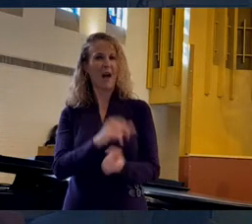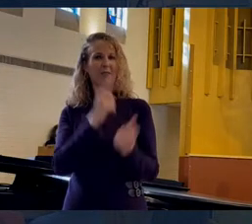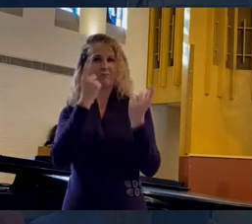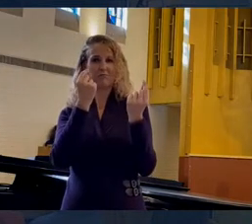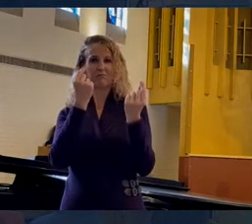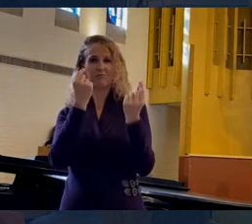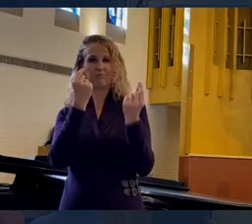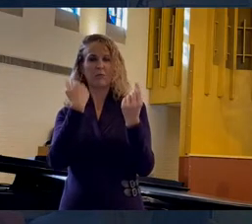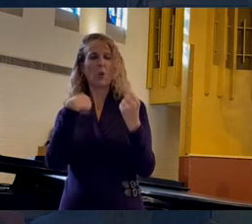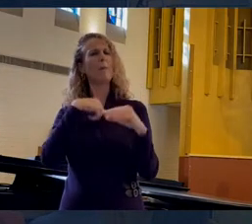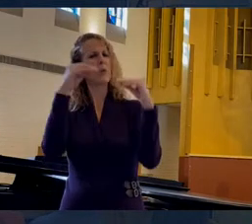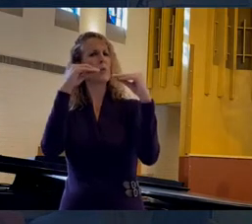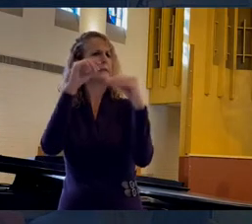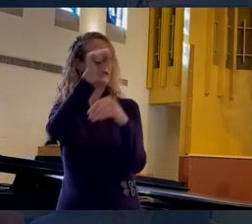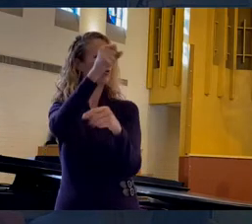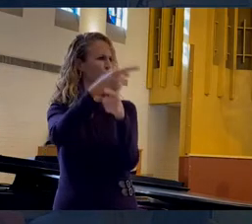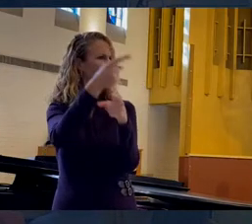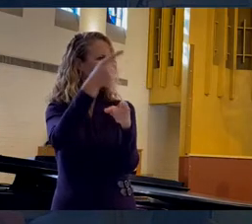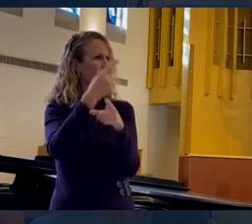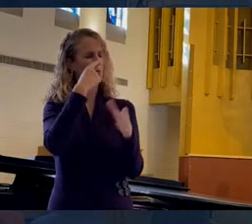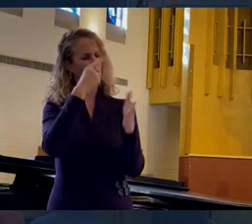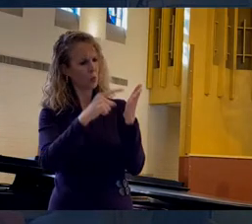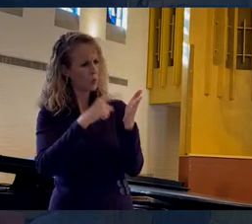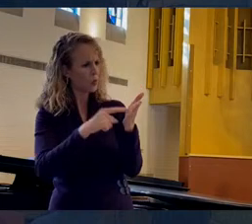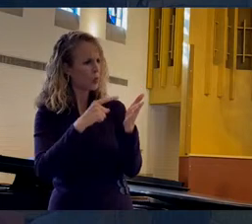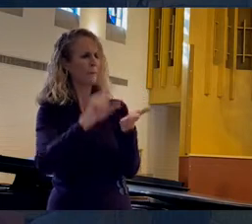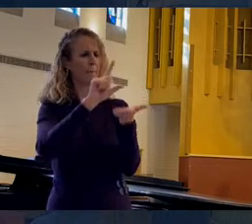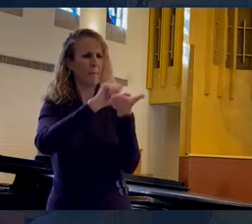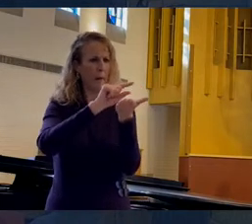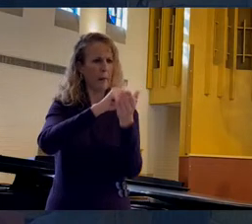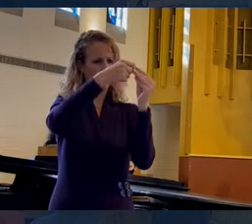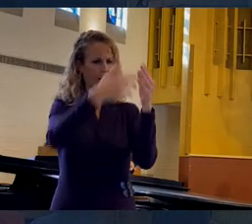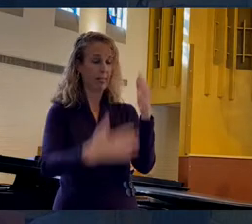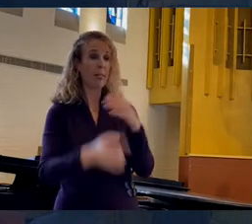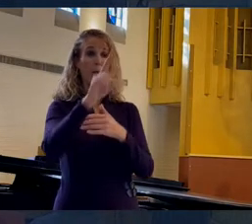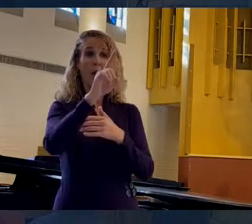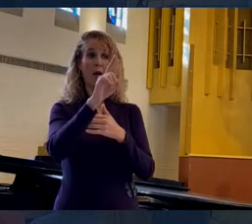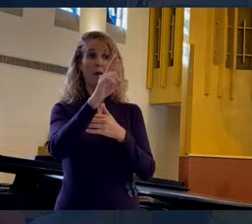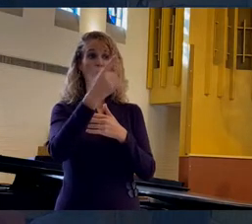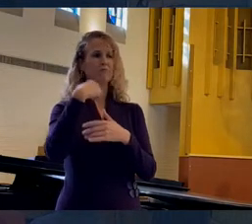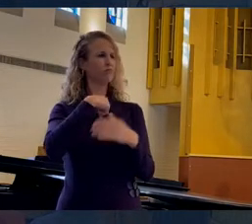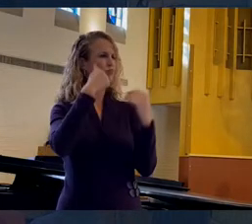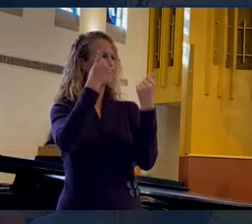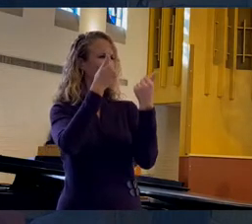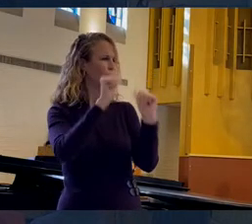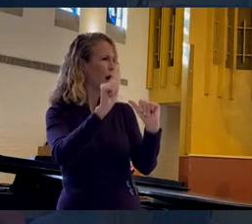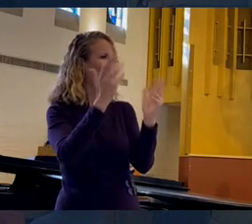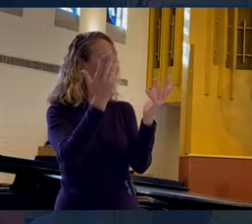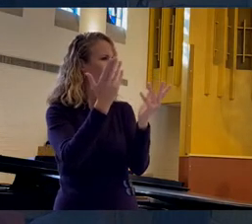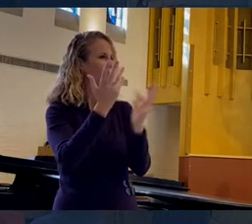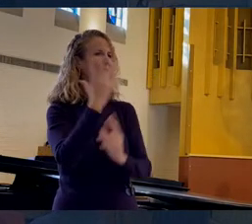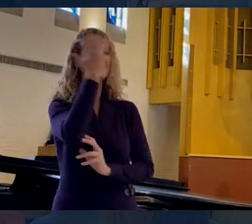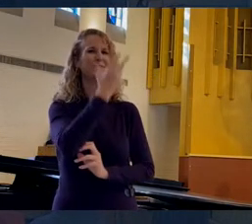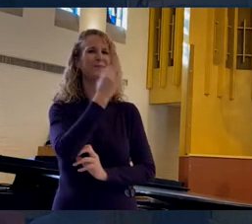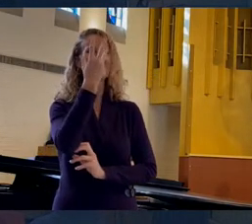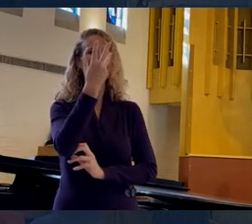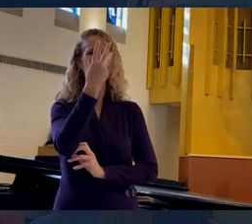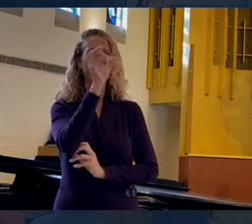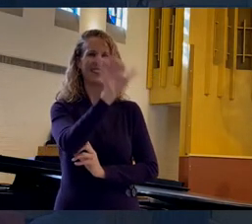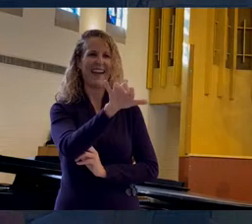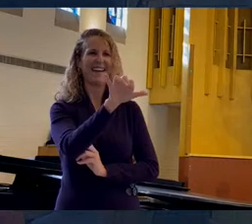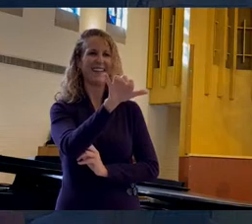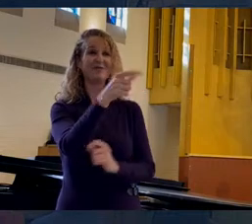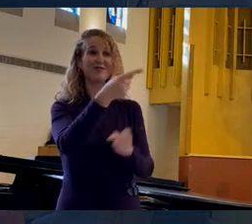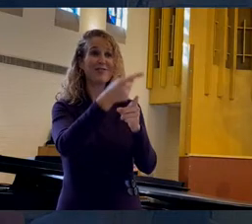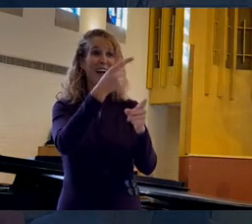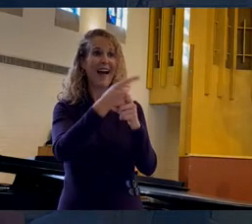This is what we do. We teach here for sure. And we research, and we publish. But we're trying to teach beauty.